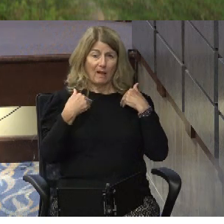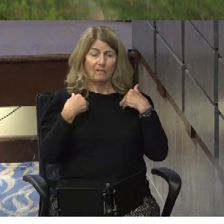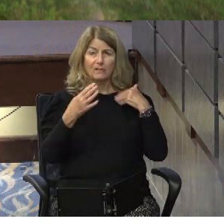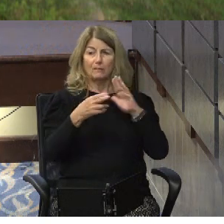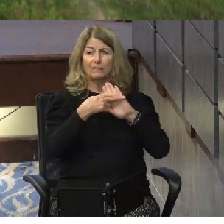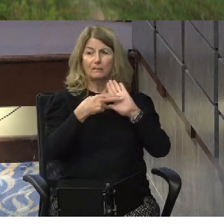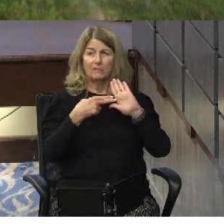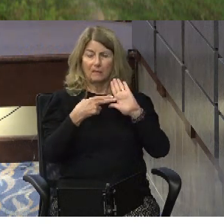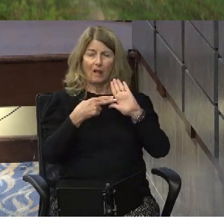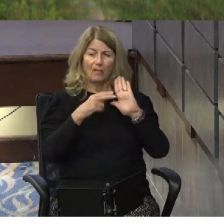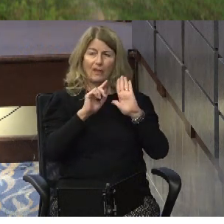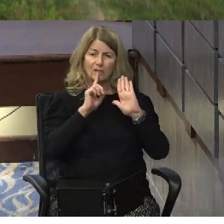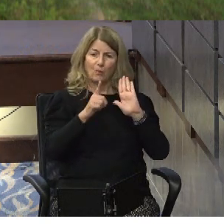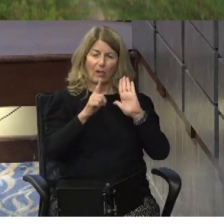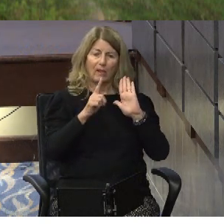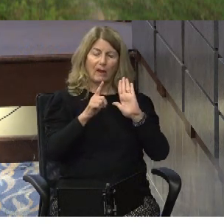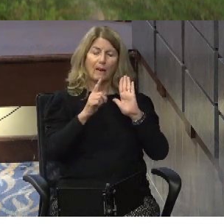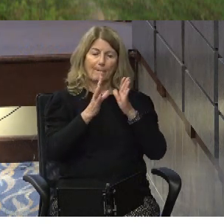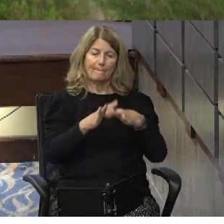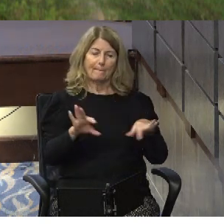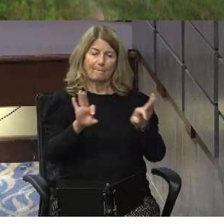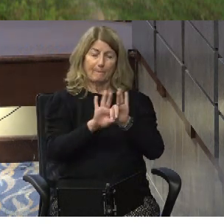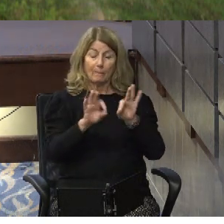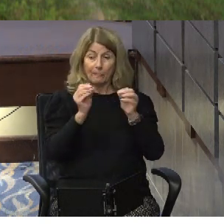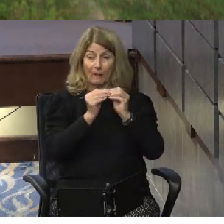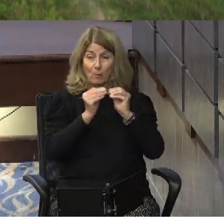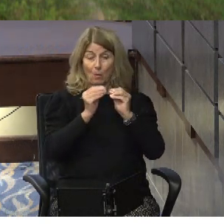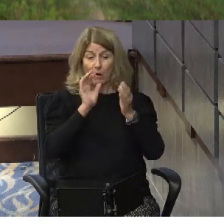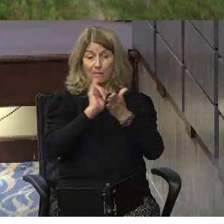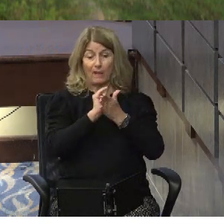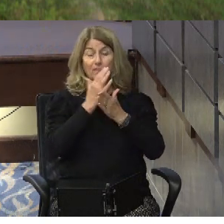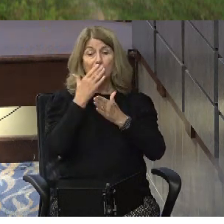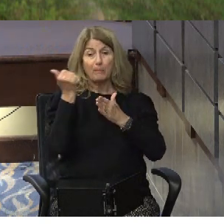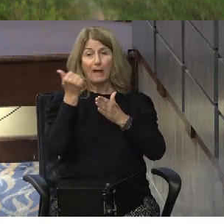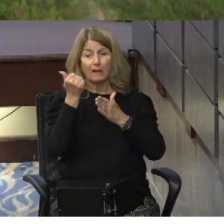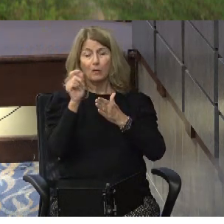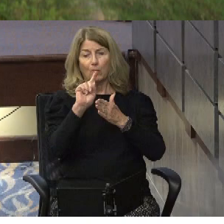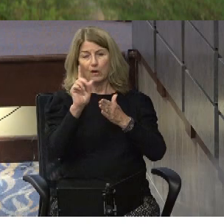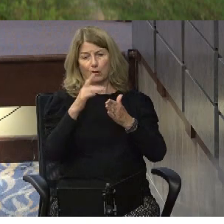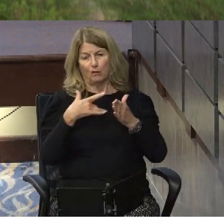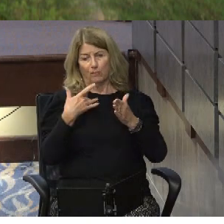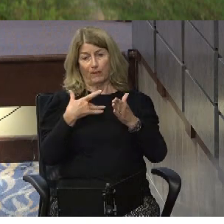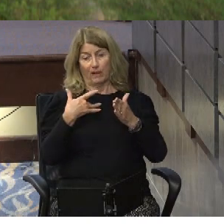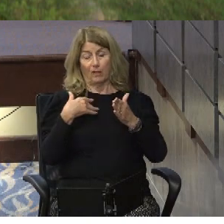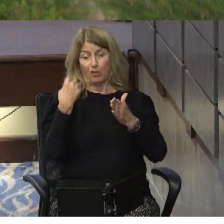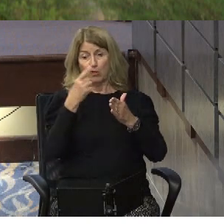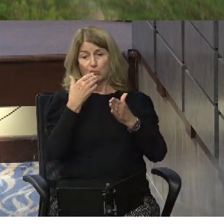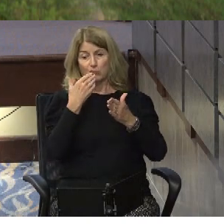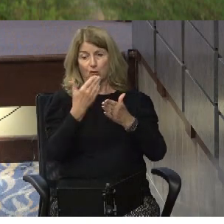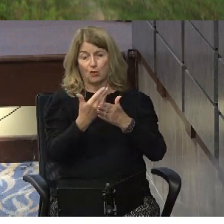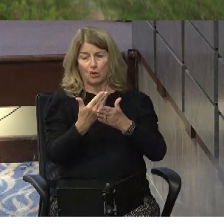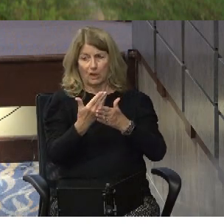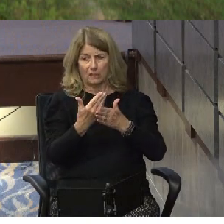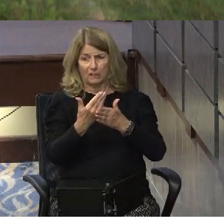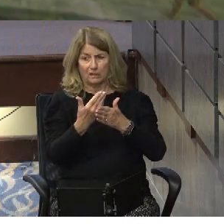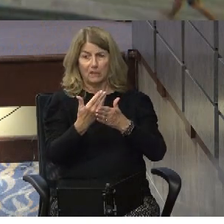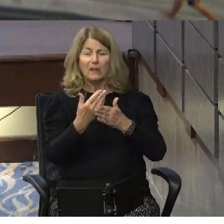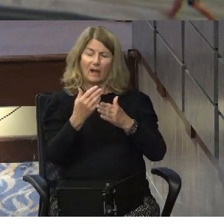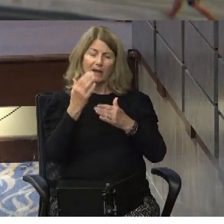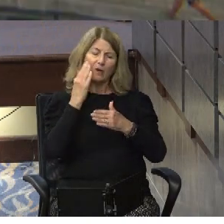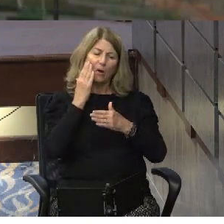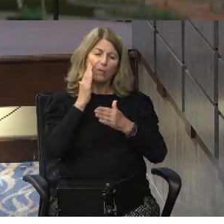I think that's really important. I think the more of that, the better. A green feel looks good. And so to the extent, I know this is a very tall